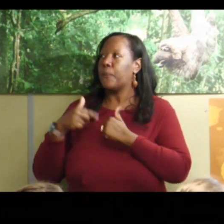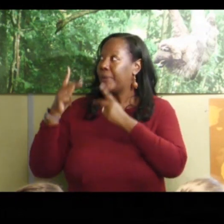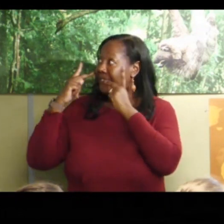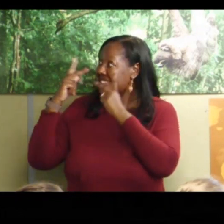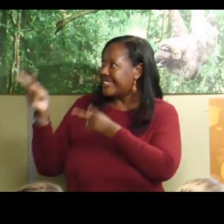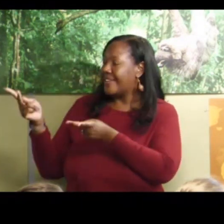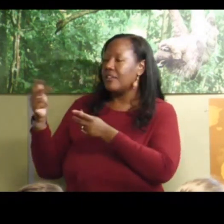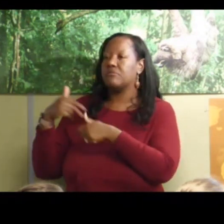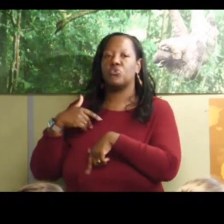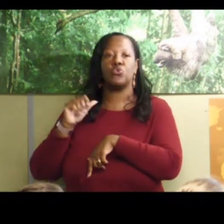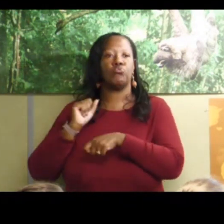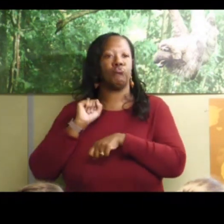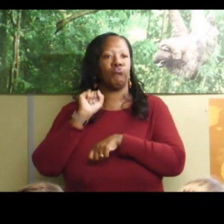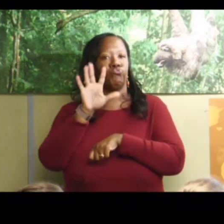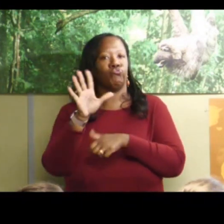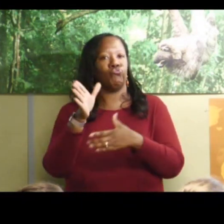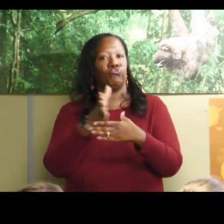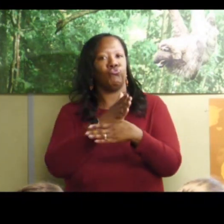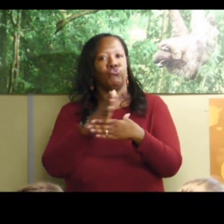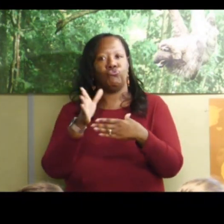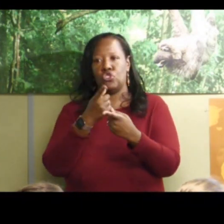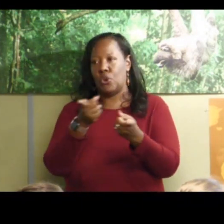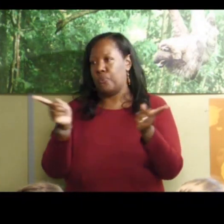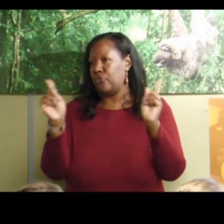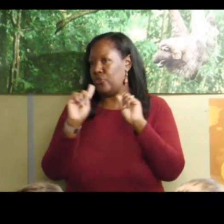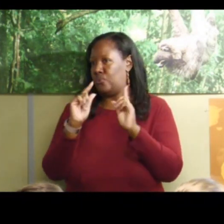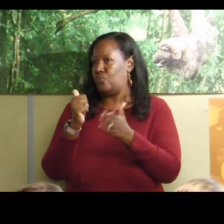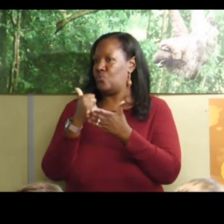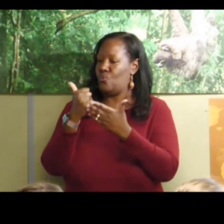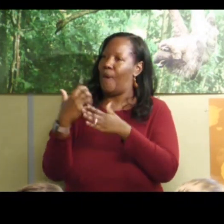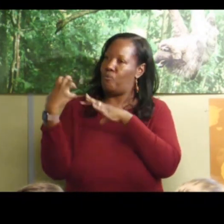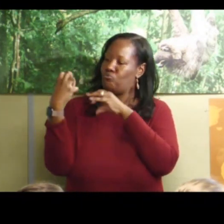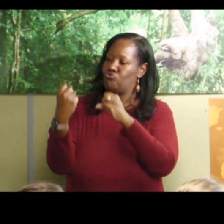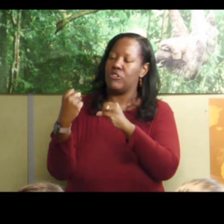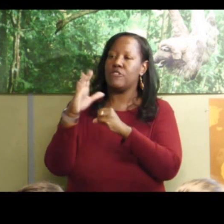kind of help strengthen these critical thinking skills.